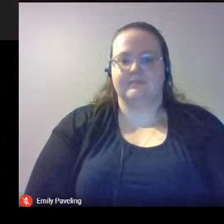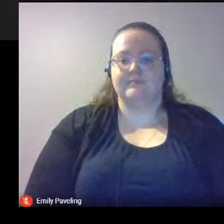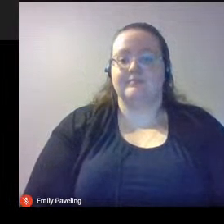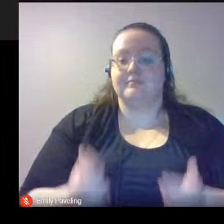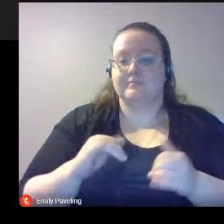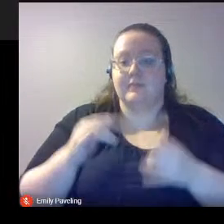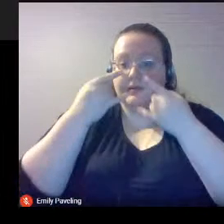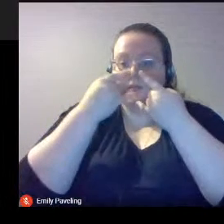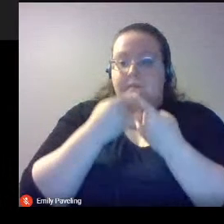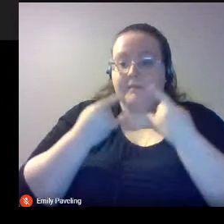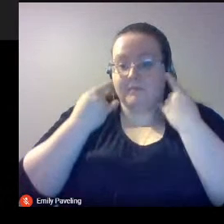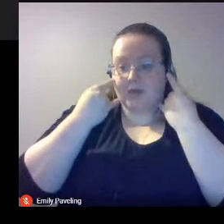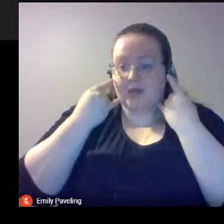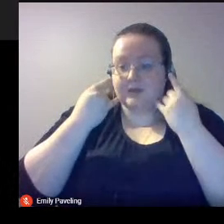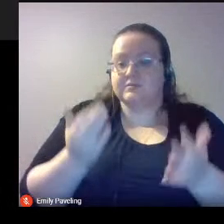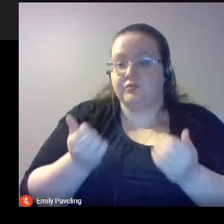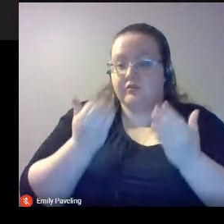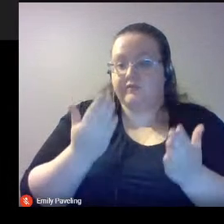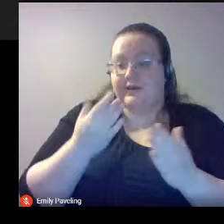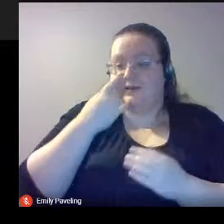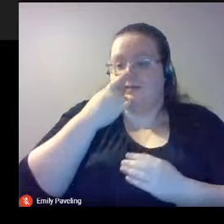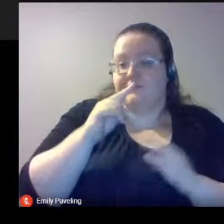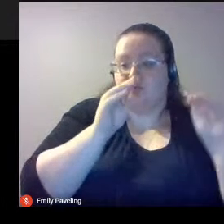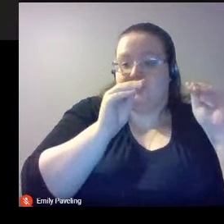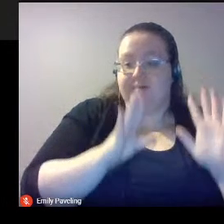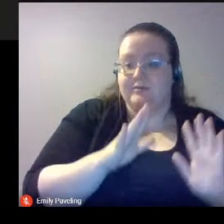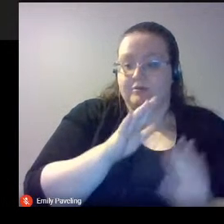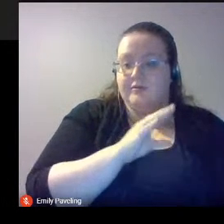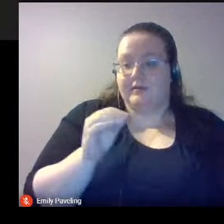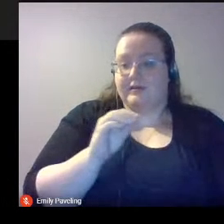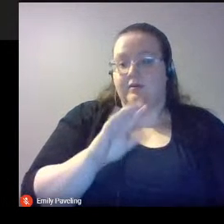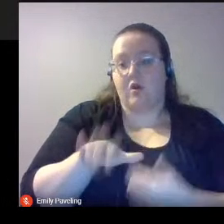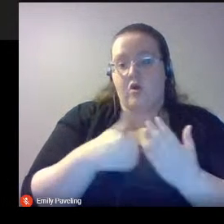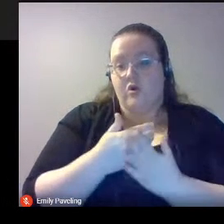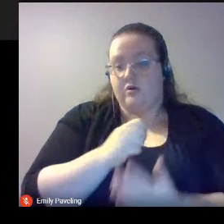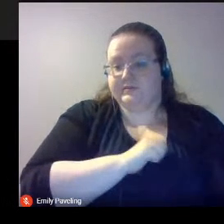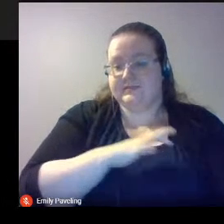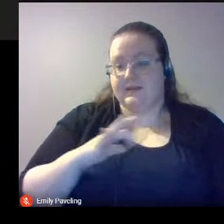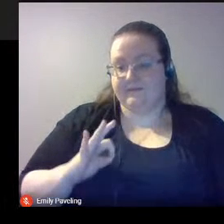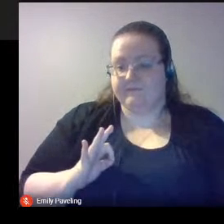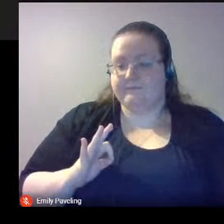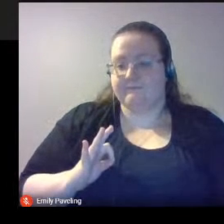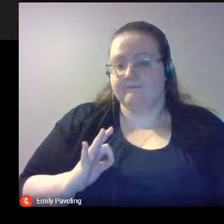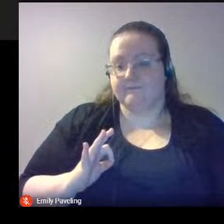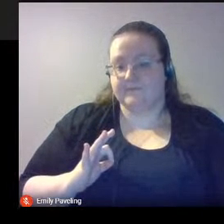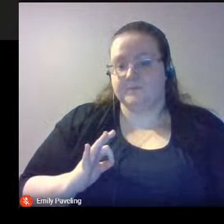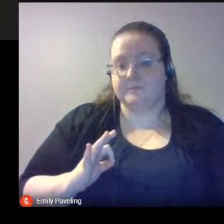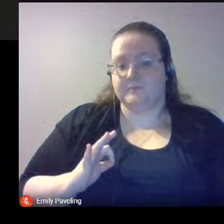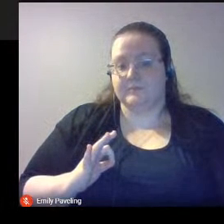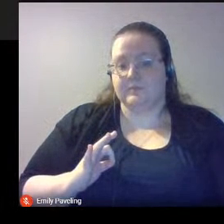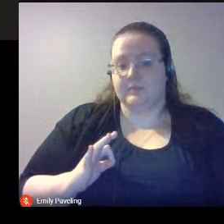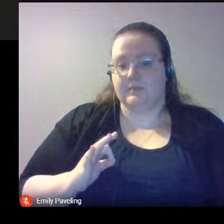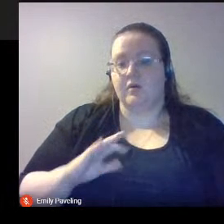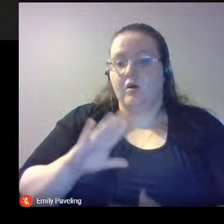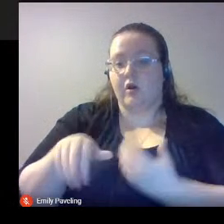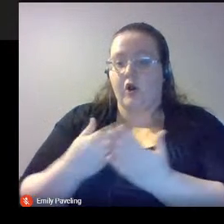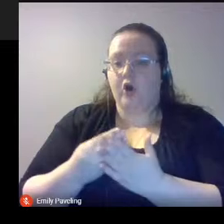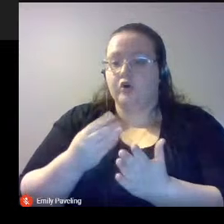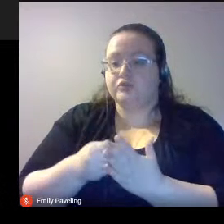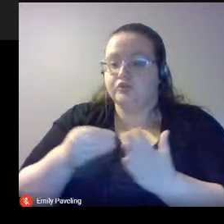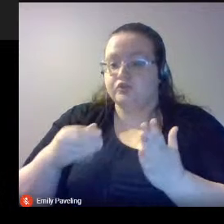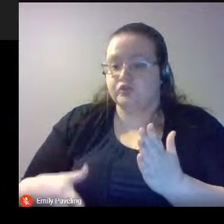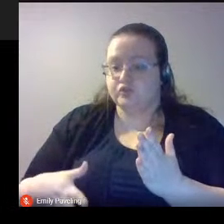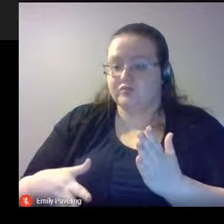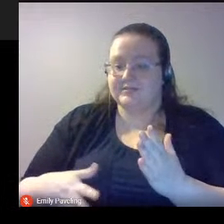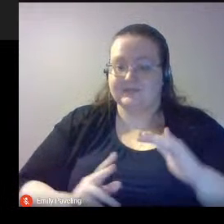Masks. Medical masks will be provided for teachers and all other school staff. All HCDSB students